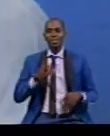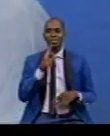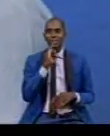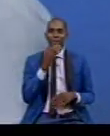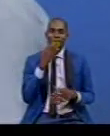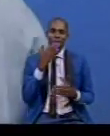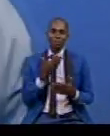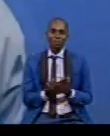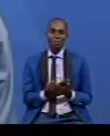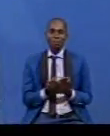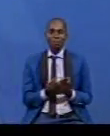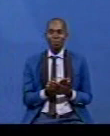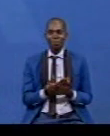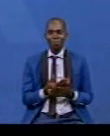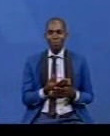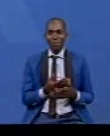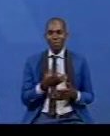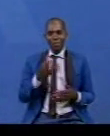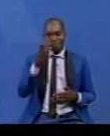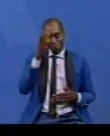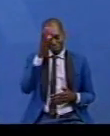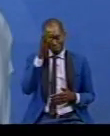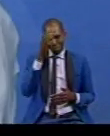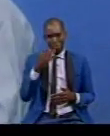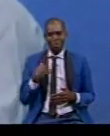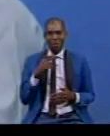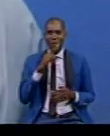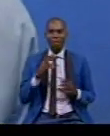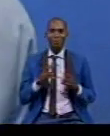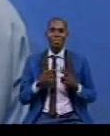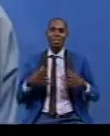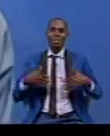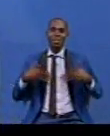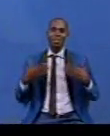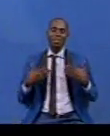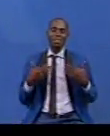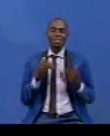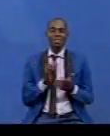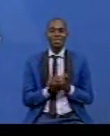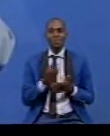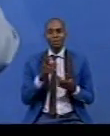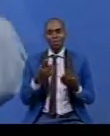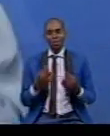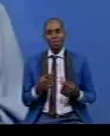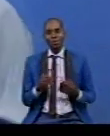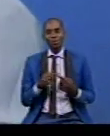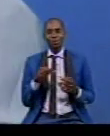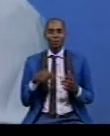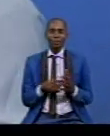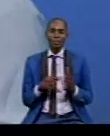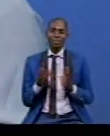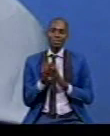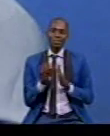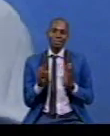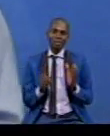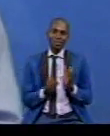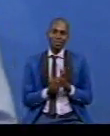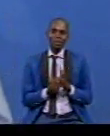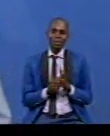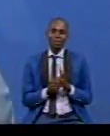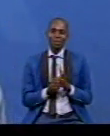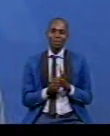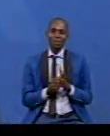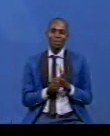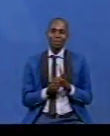Amen. Number one is the restoration by the revealed